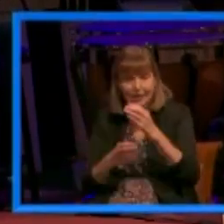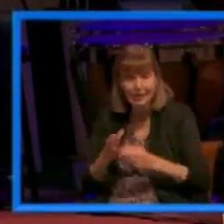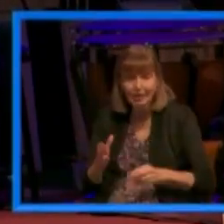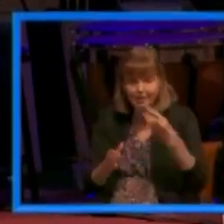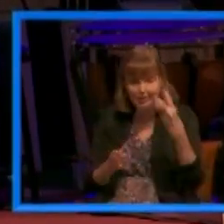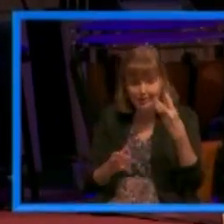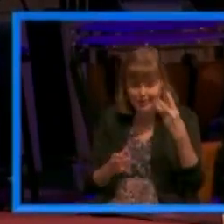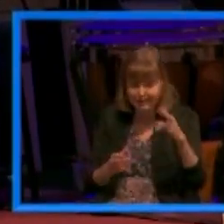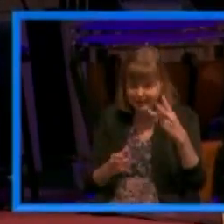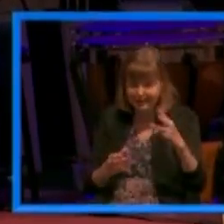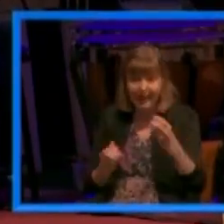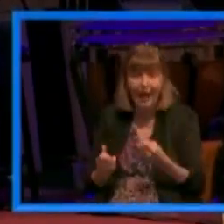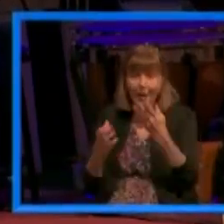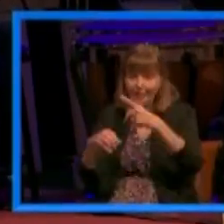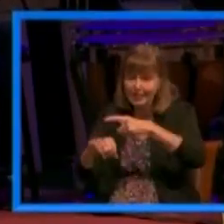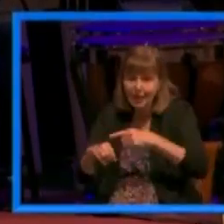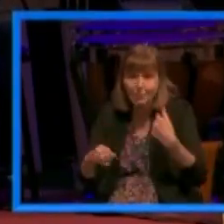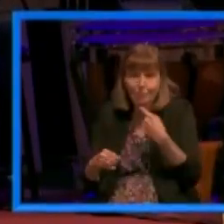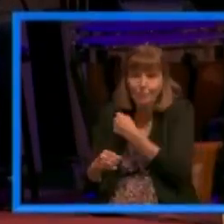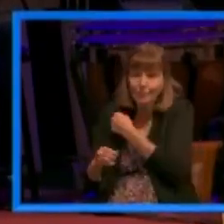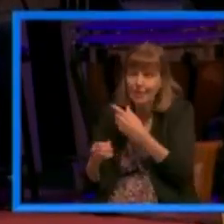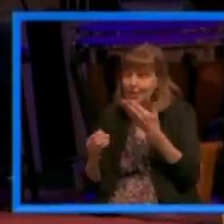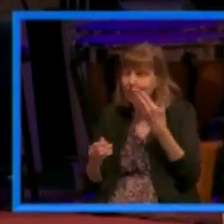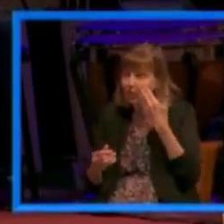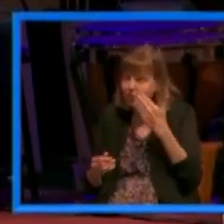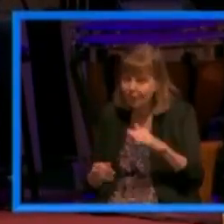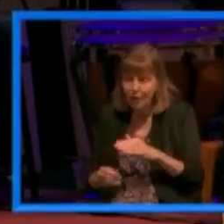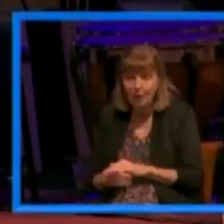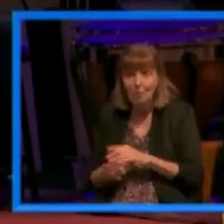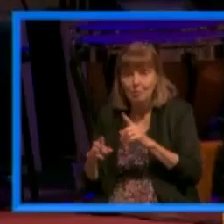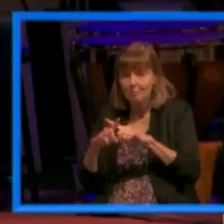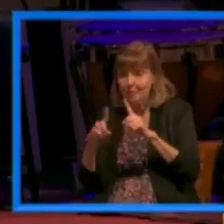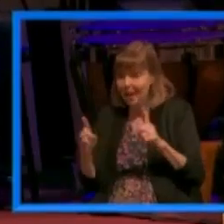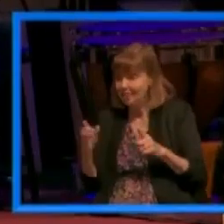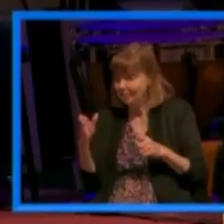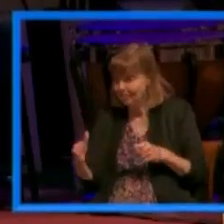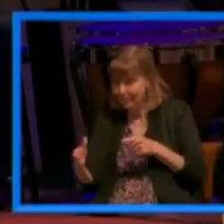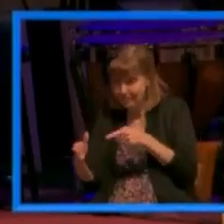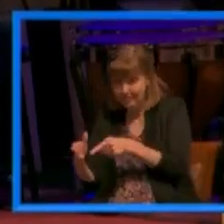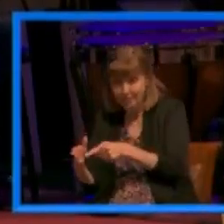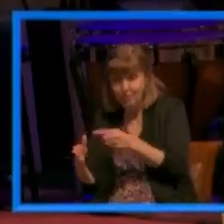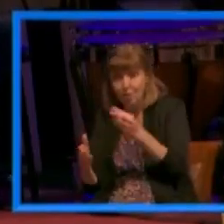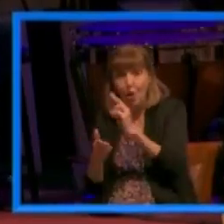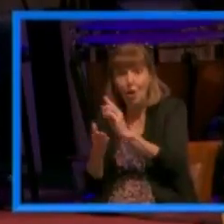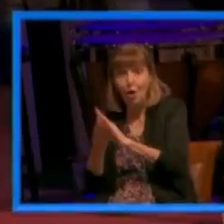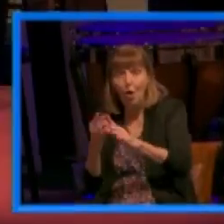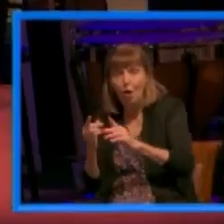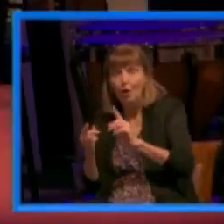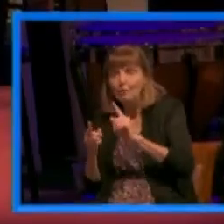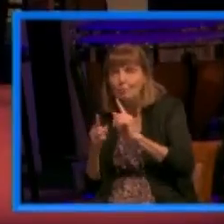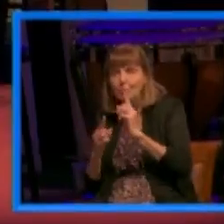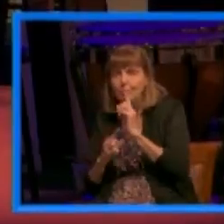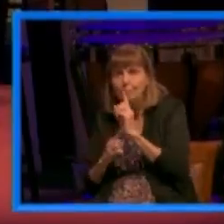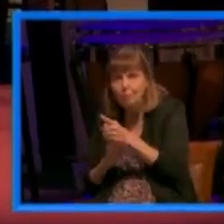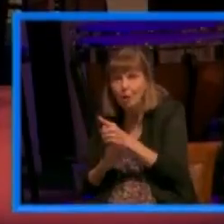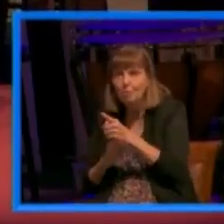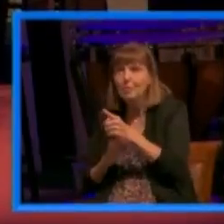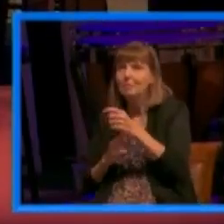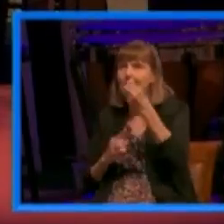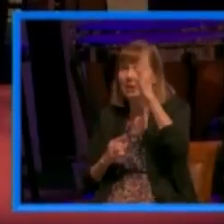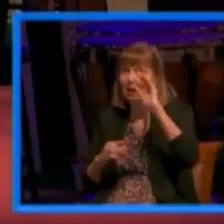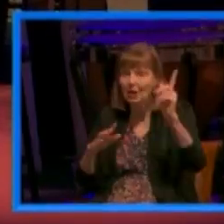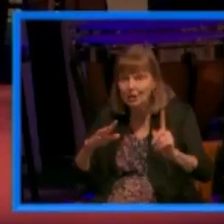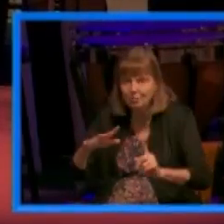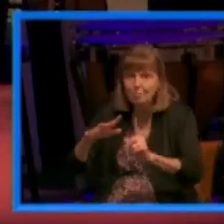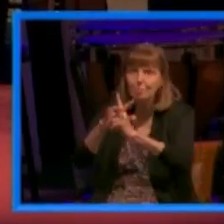the holy moment of 15 where God is speaking to Abraham and they're having worship and God appears to Abraham in a smoking pot and a